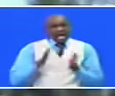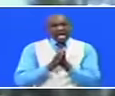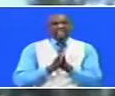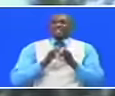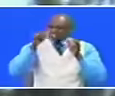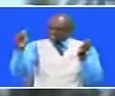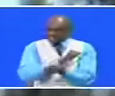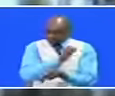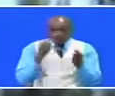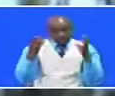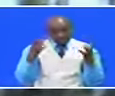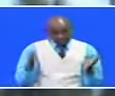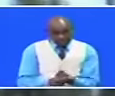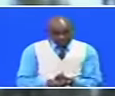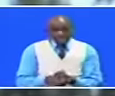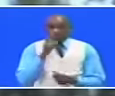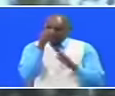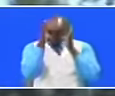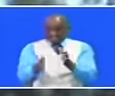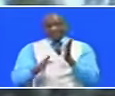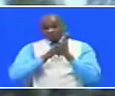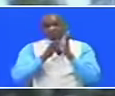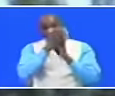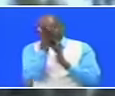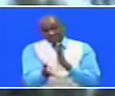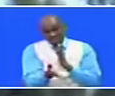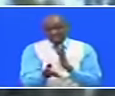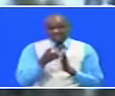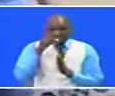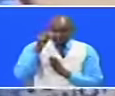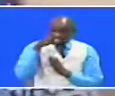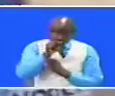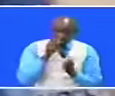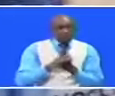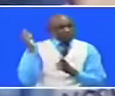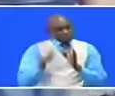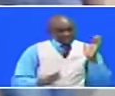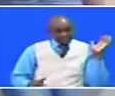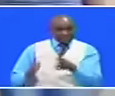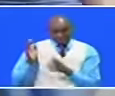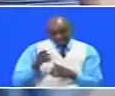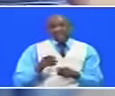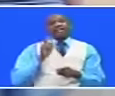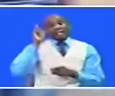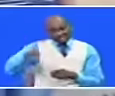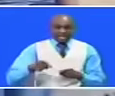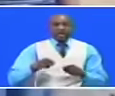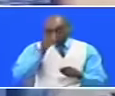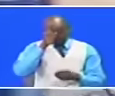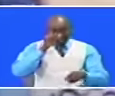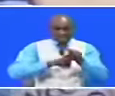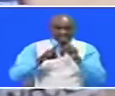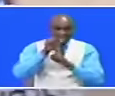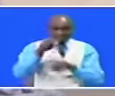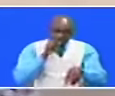material damaged. This is after one of the popular candidates, David Kilo, was beaten up and later arrested by police as